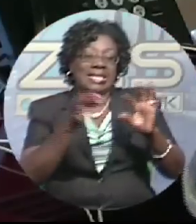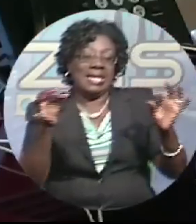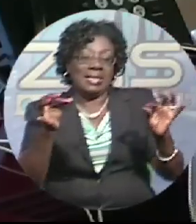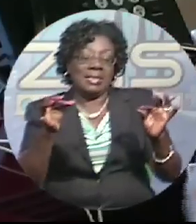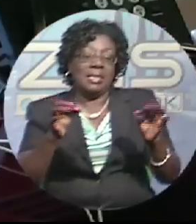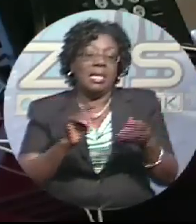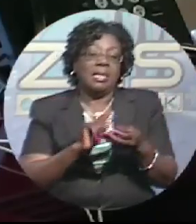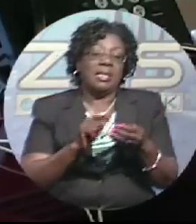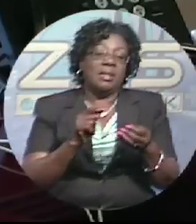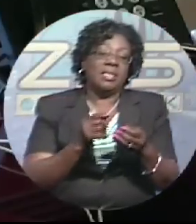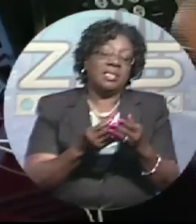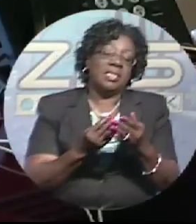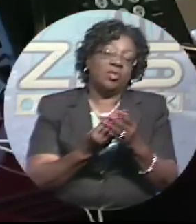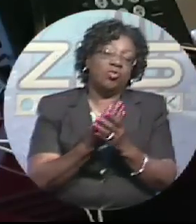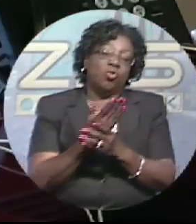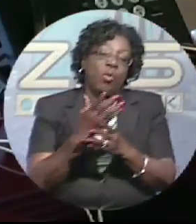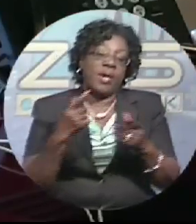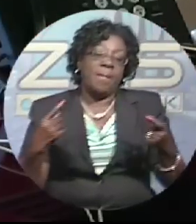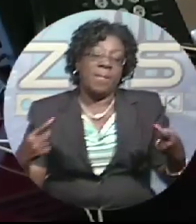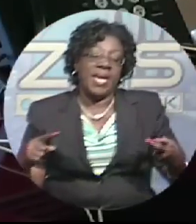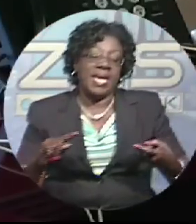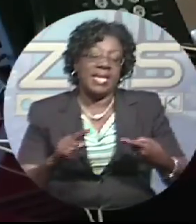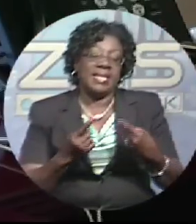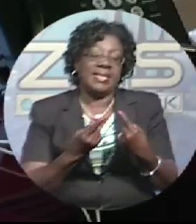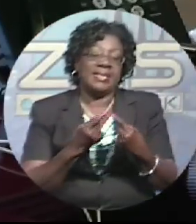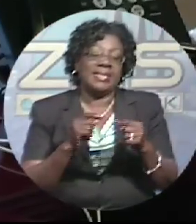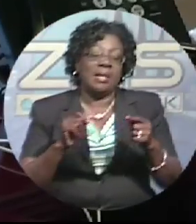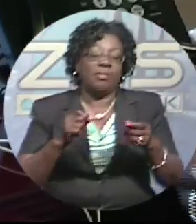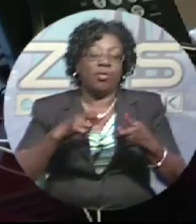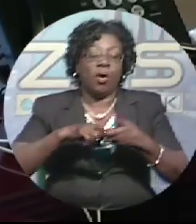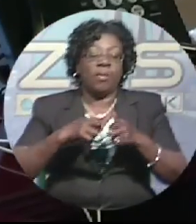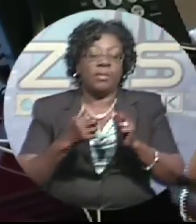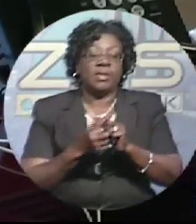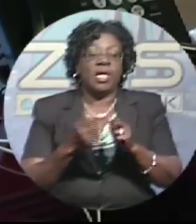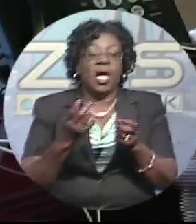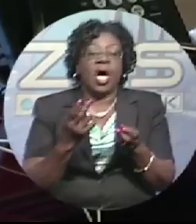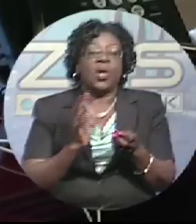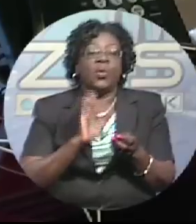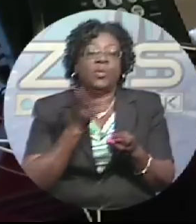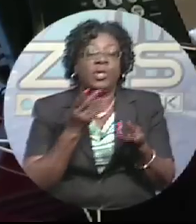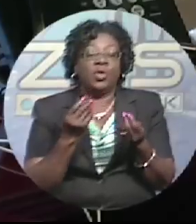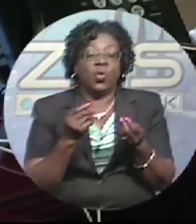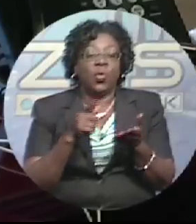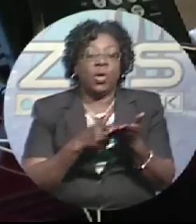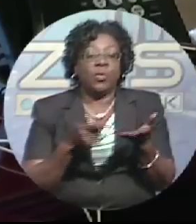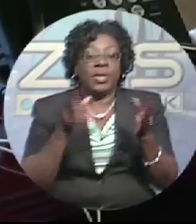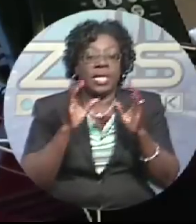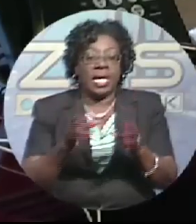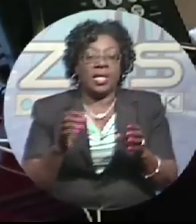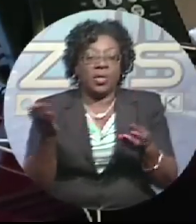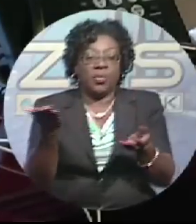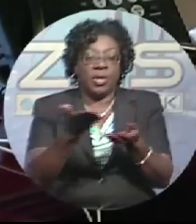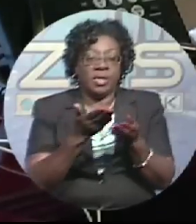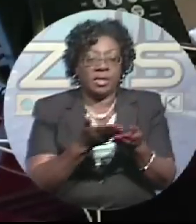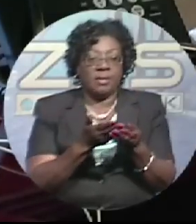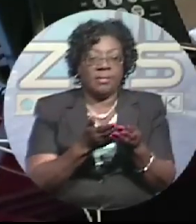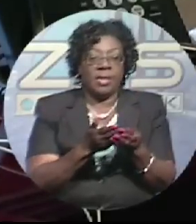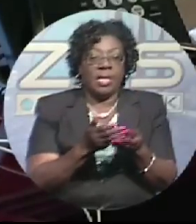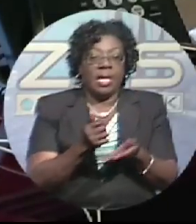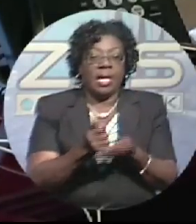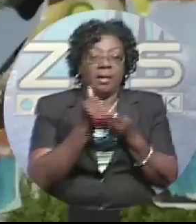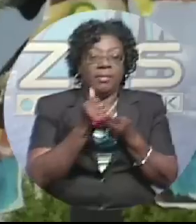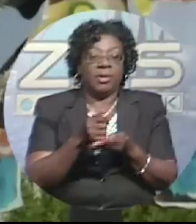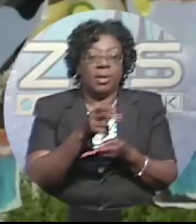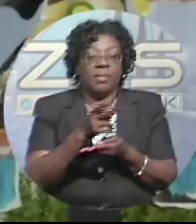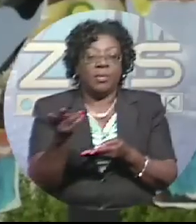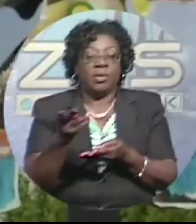little growing pains that you've got to come to grips with. And we're going to do what we can to bring some kind of, solace to those that didn't make